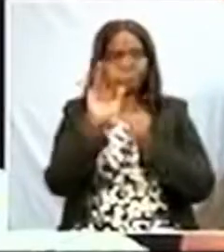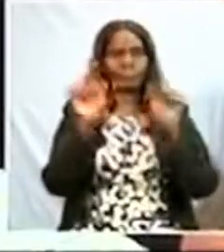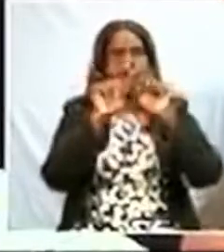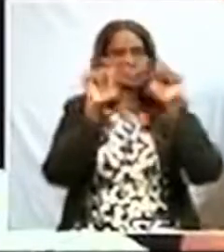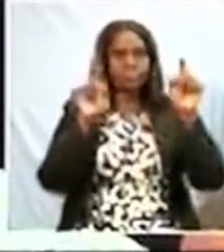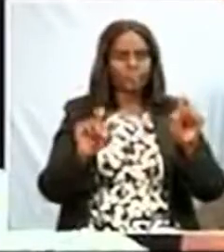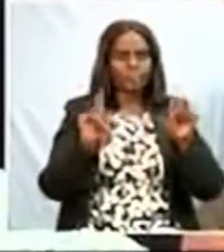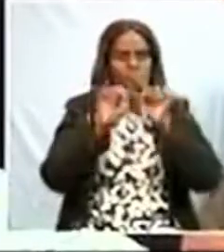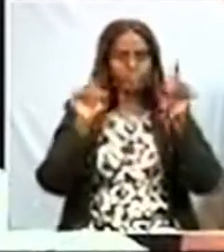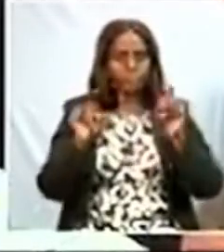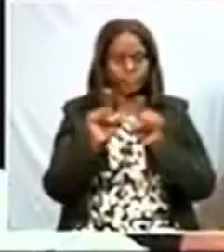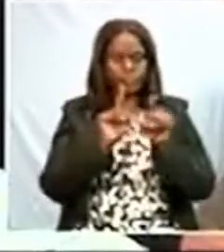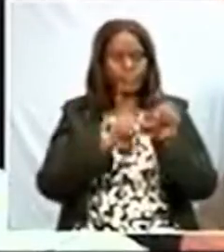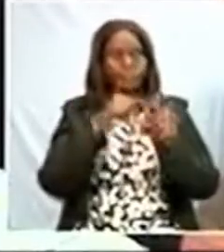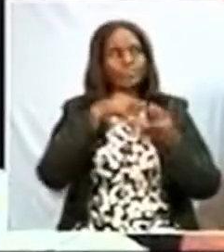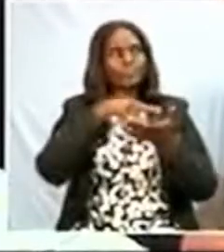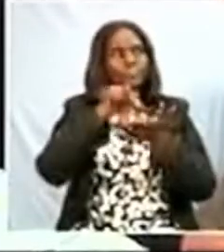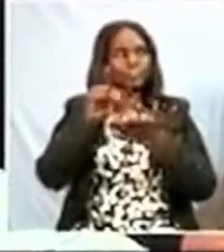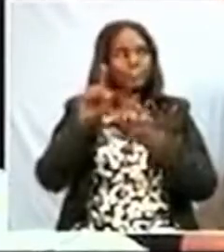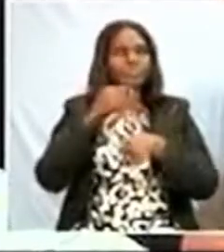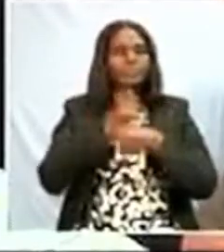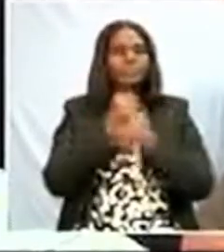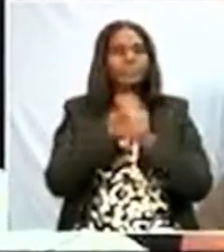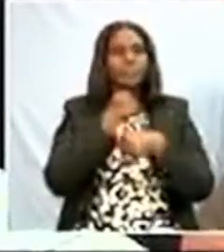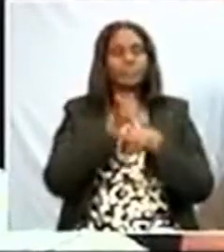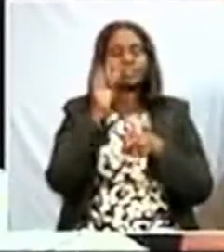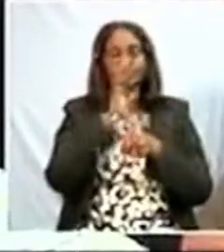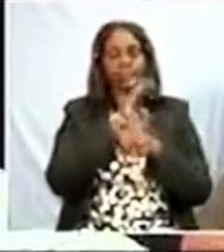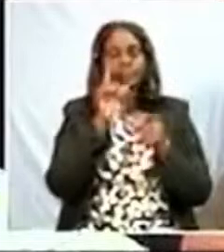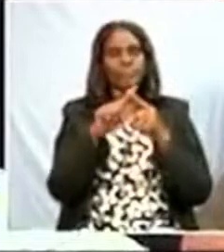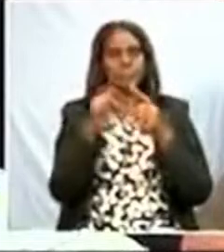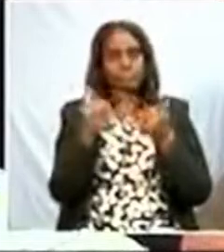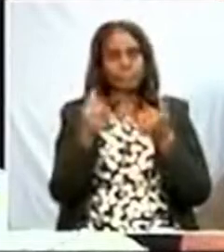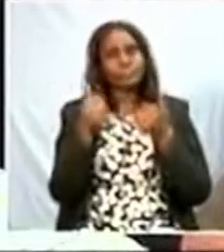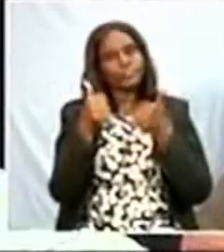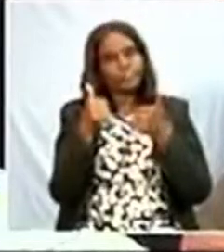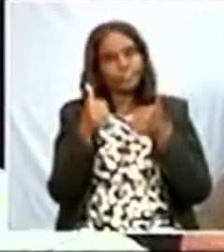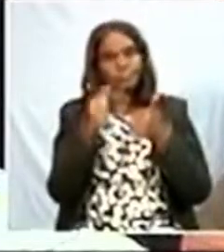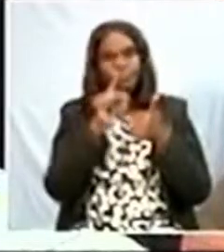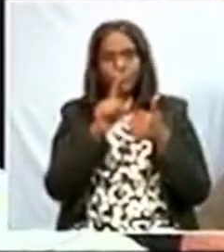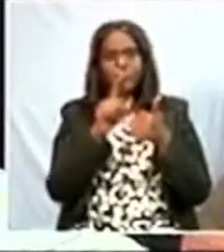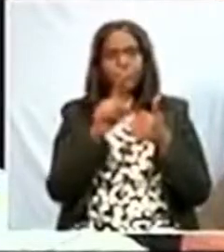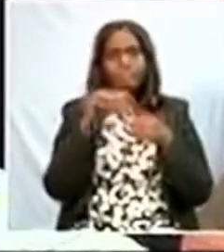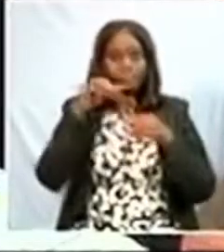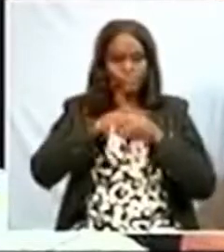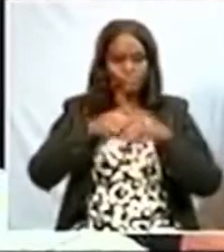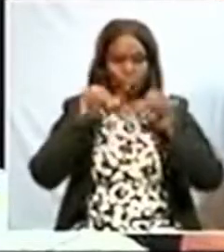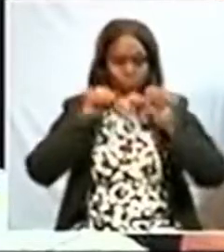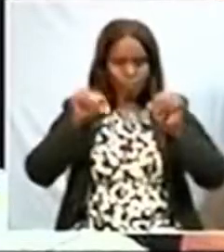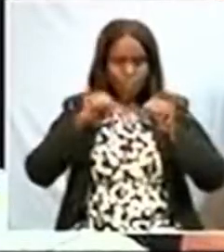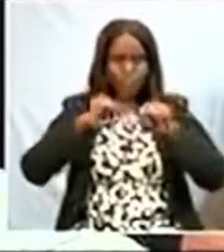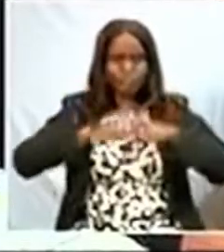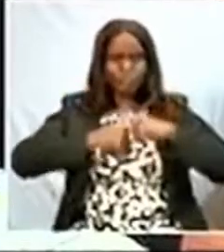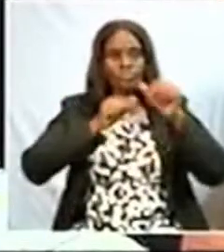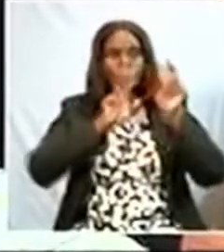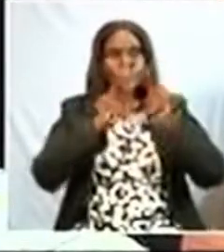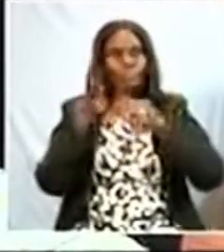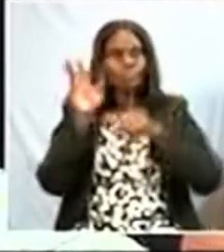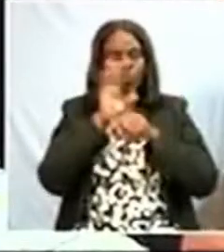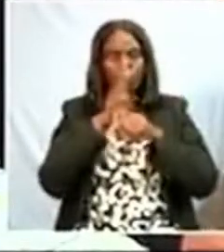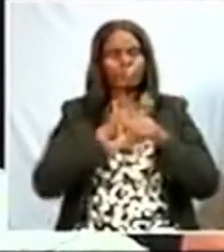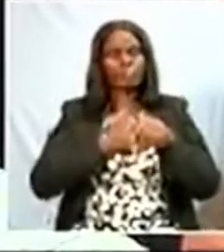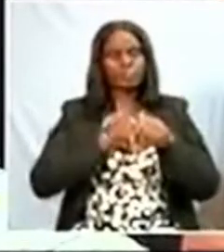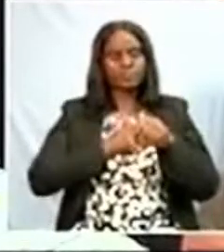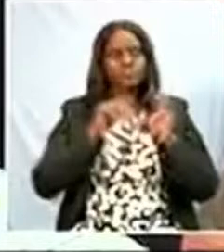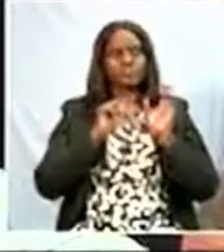certification, and the payment was made. But suffice to say that as internal audit we had inspected, called myself, I was